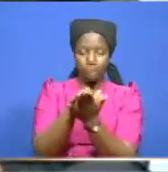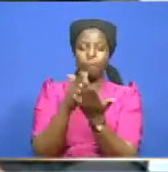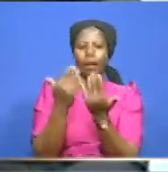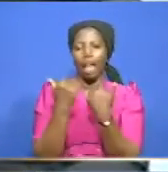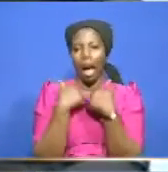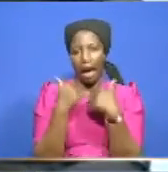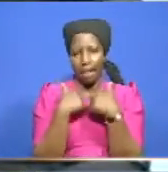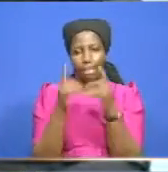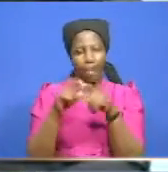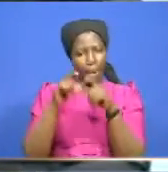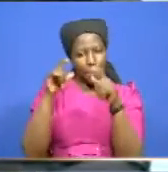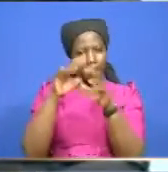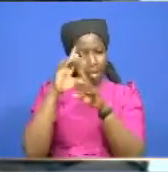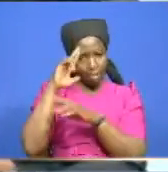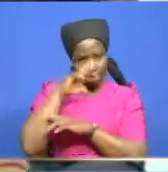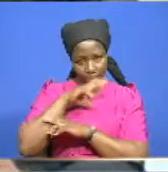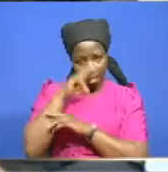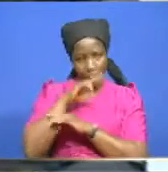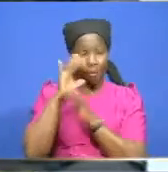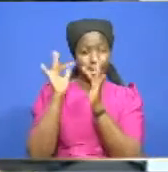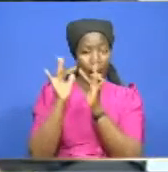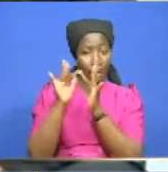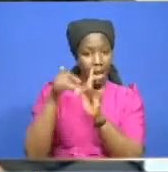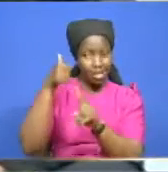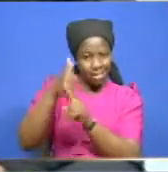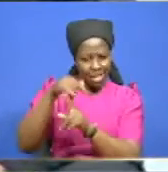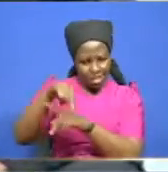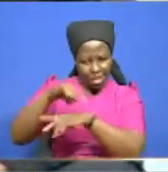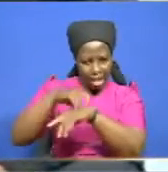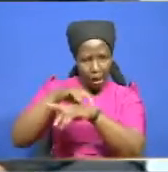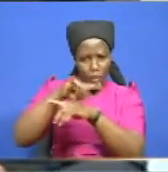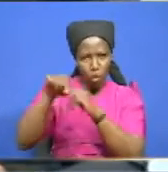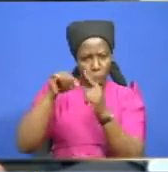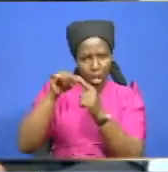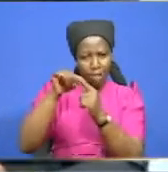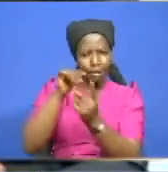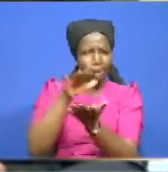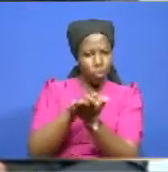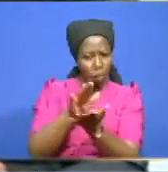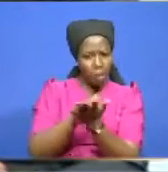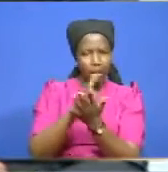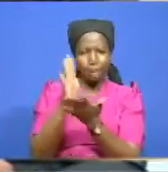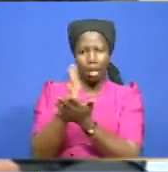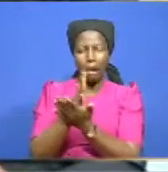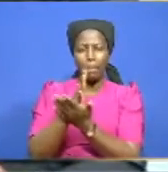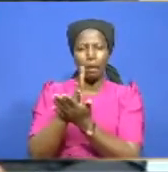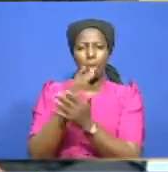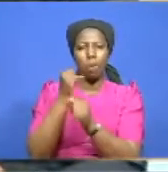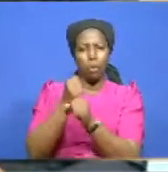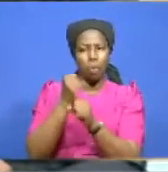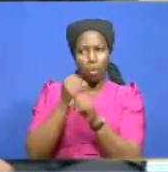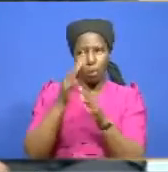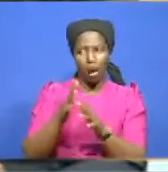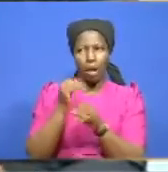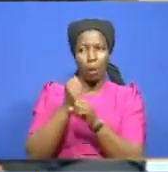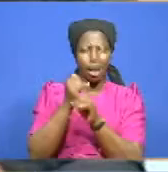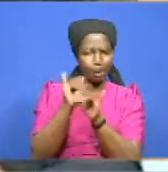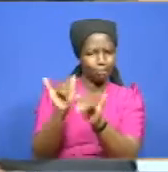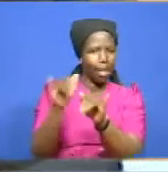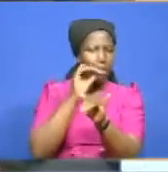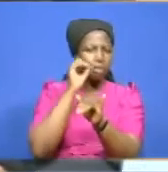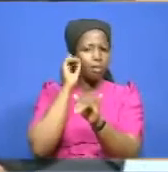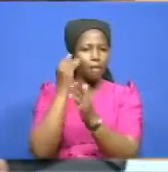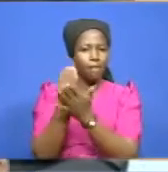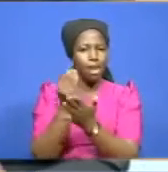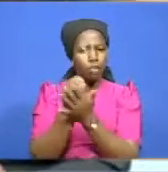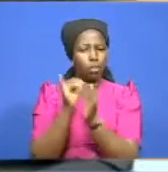the greatest risk of cyber attacks. In this era where it is recommended that some employees work from home, how can